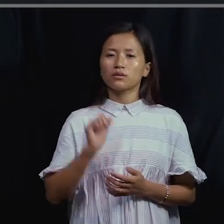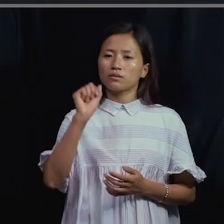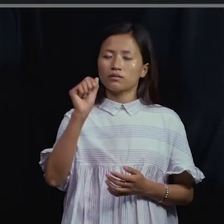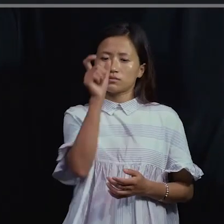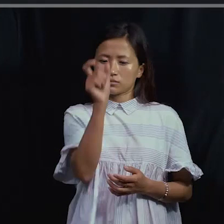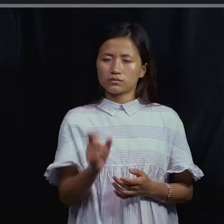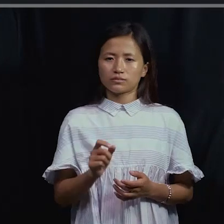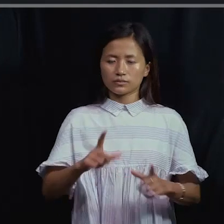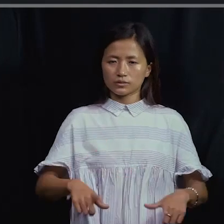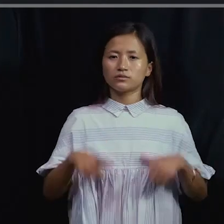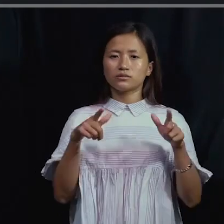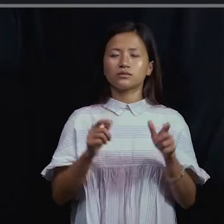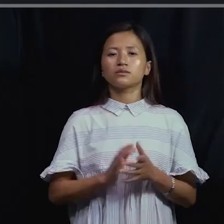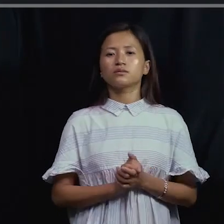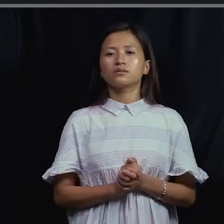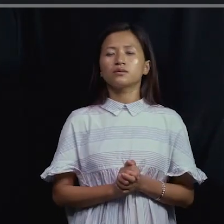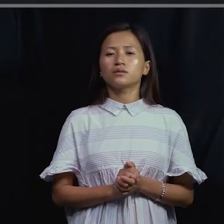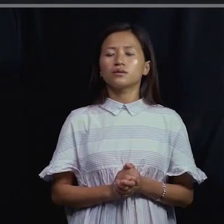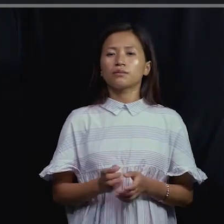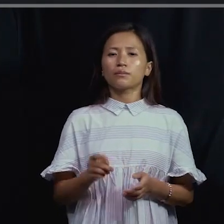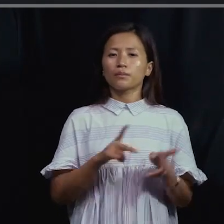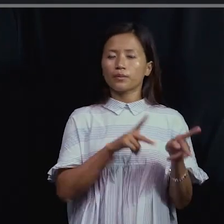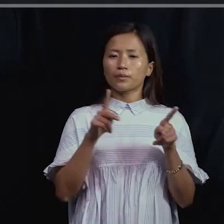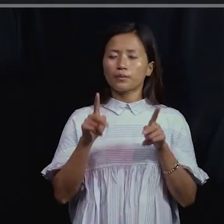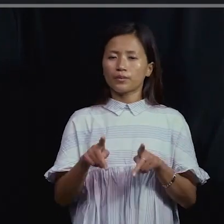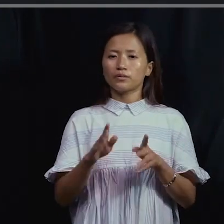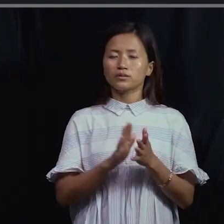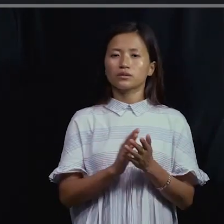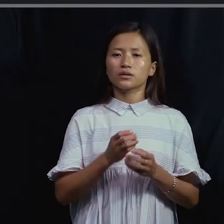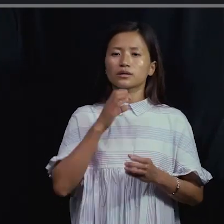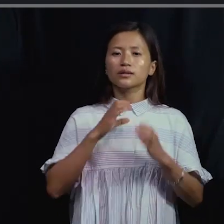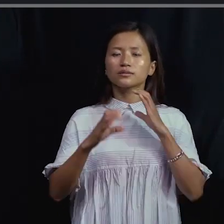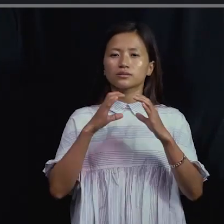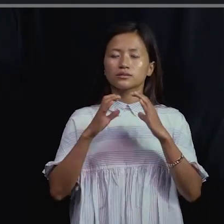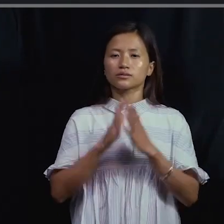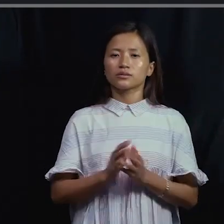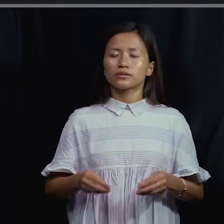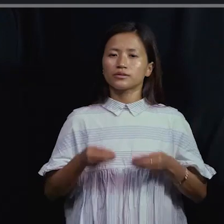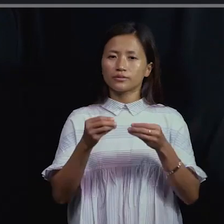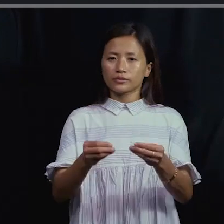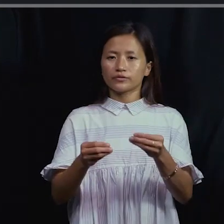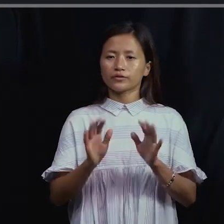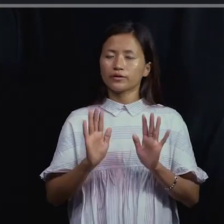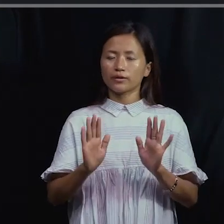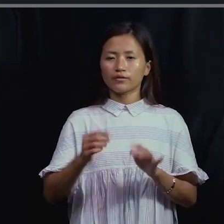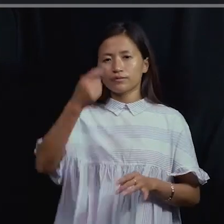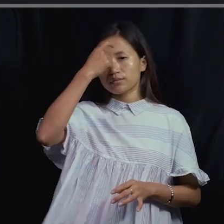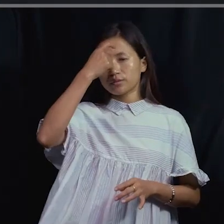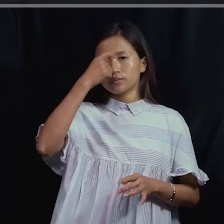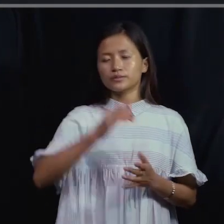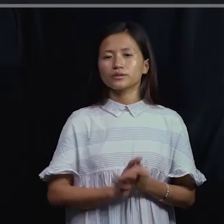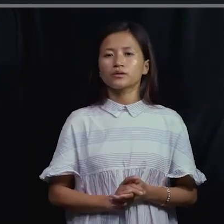personal life also, right? So proper counseling should be given to the adolescent if they have problems. Okay, and